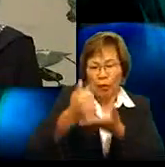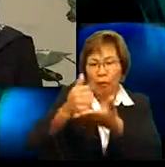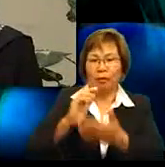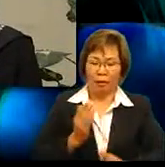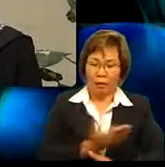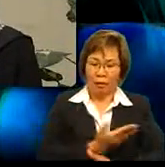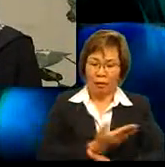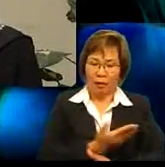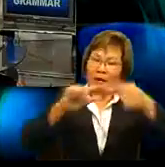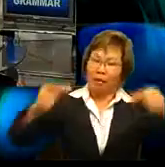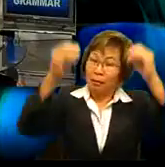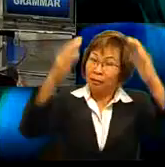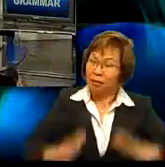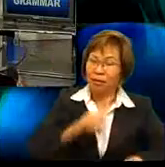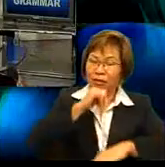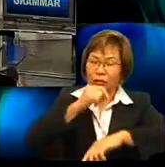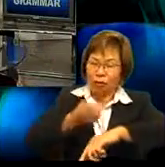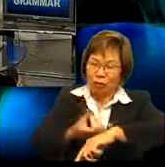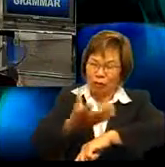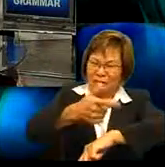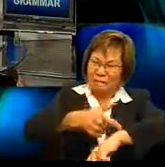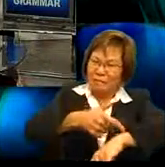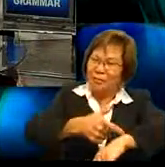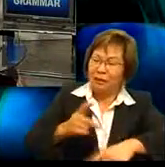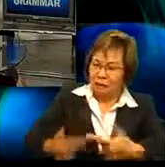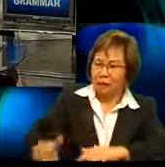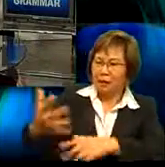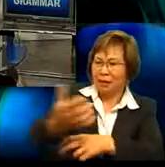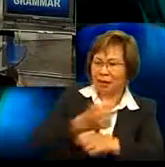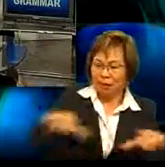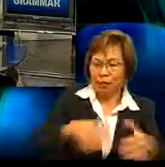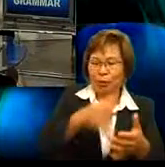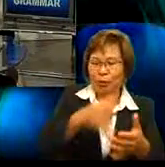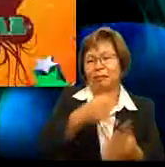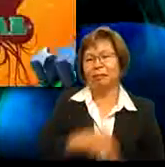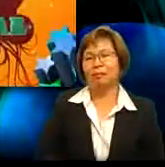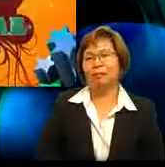our grammar teacher. And not to waste any more time, let's get going!